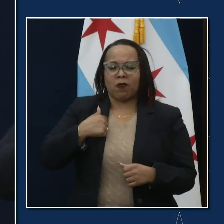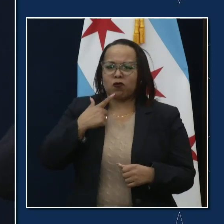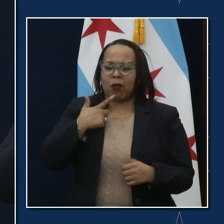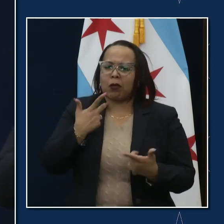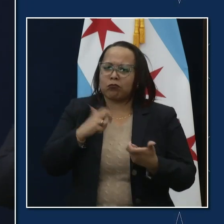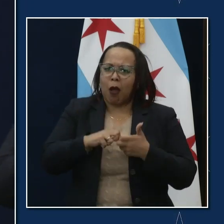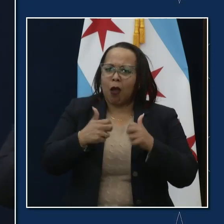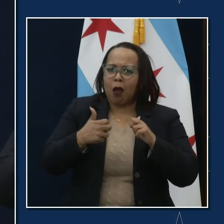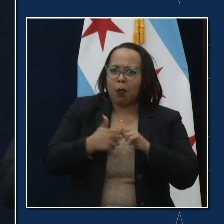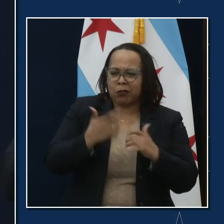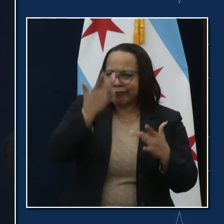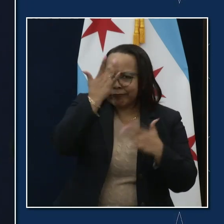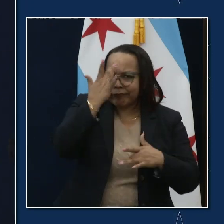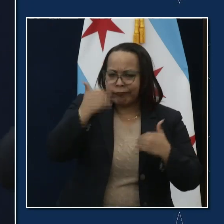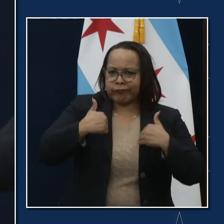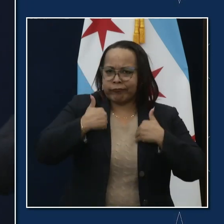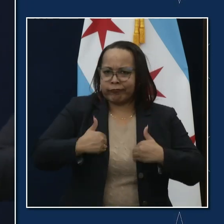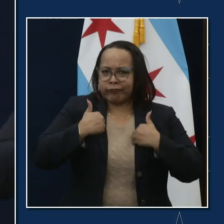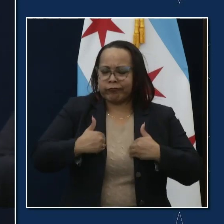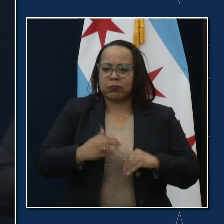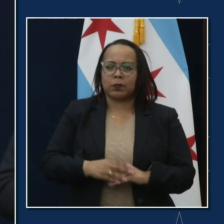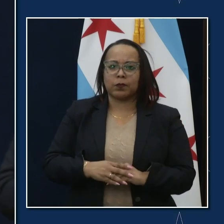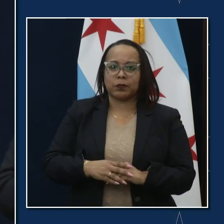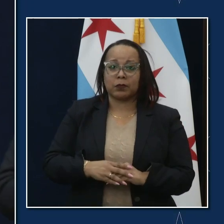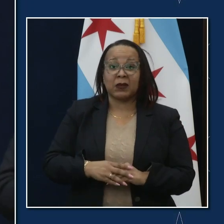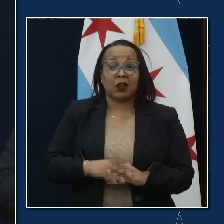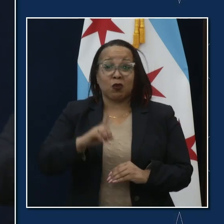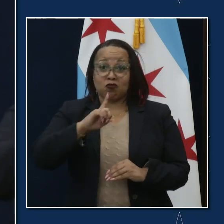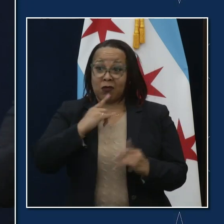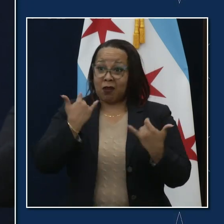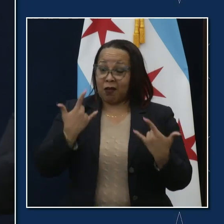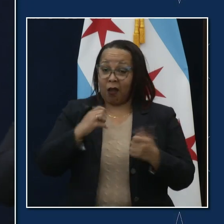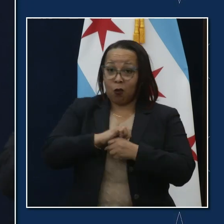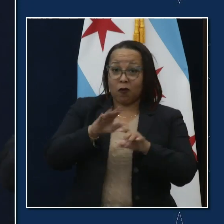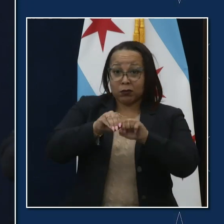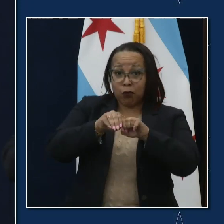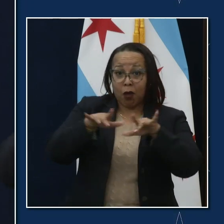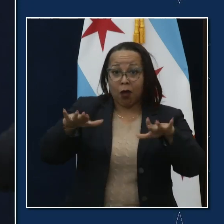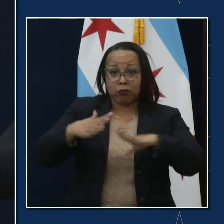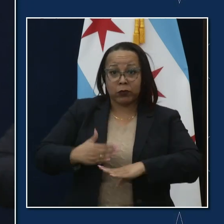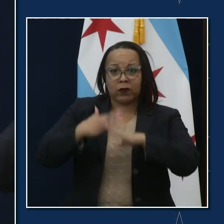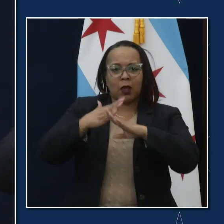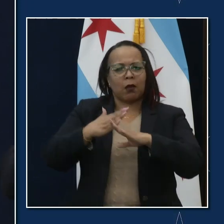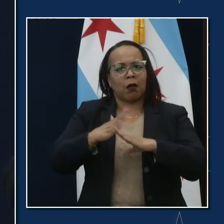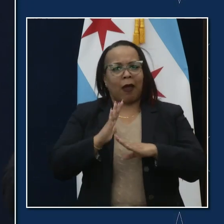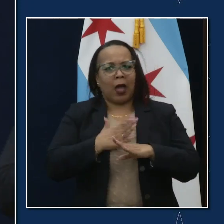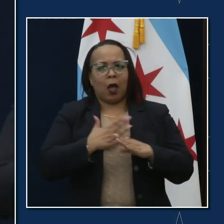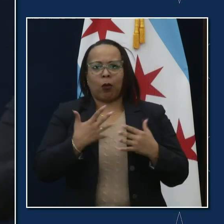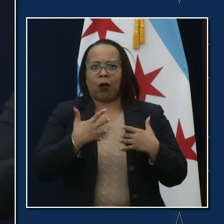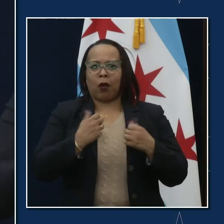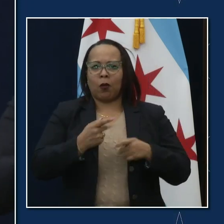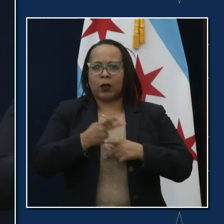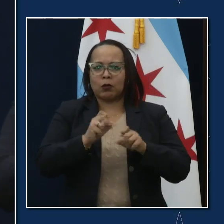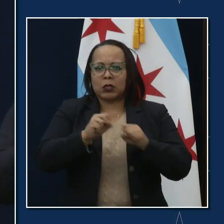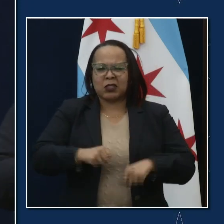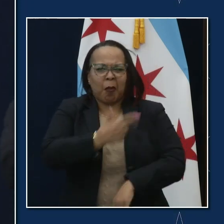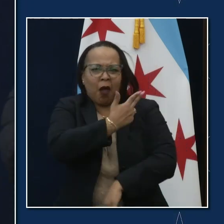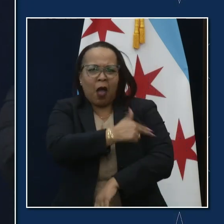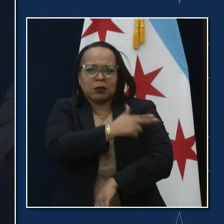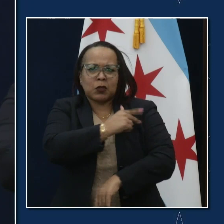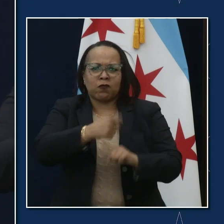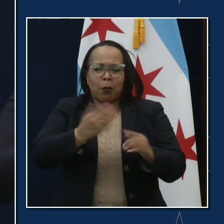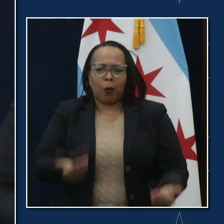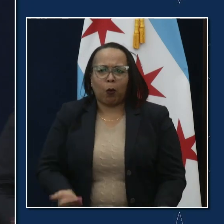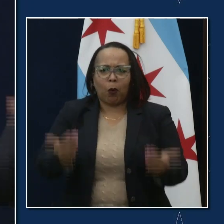compromised immune systems. Preventing the spread of COVID now will also protect our healthcare system from being